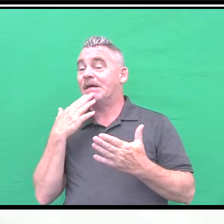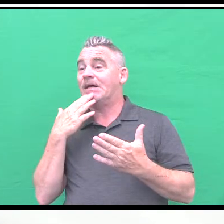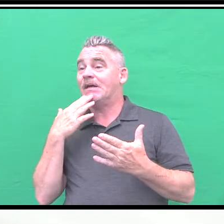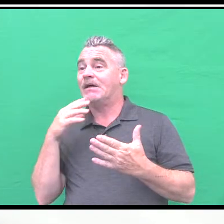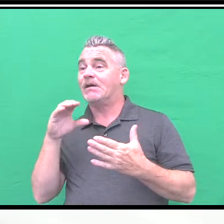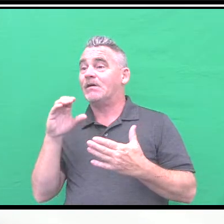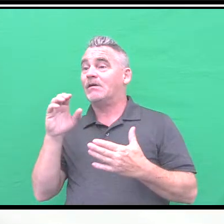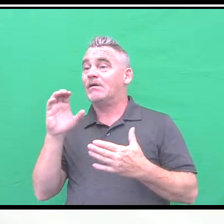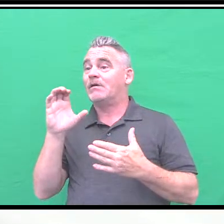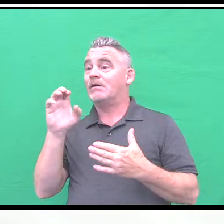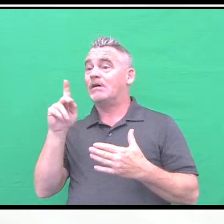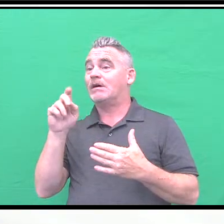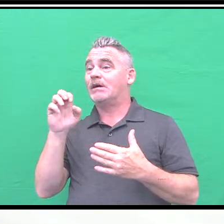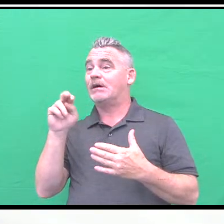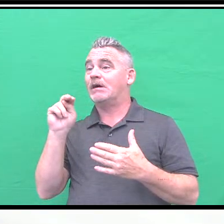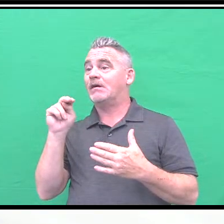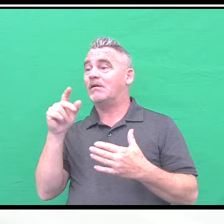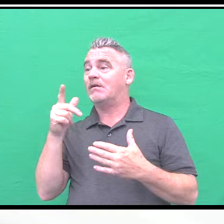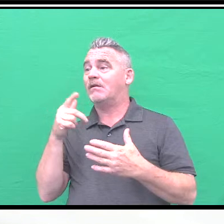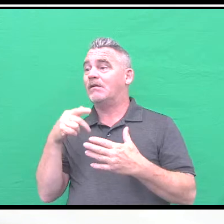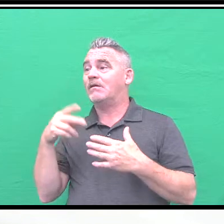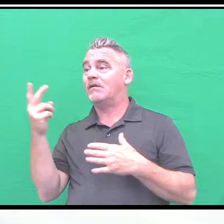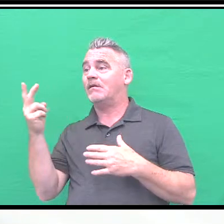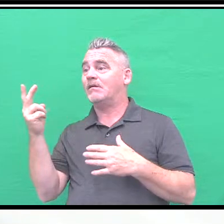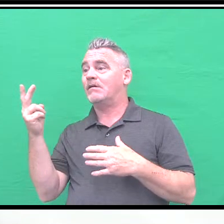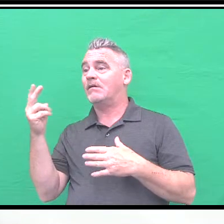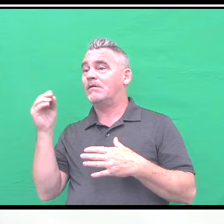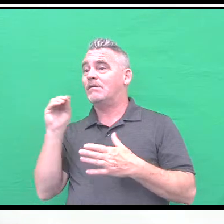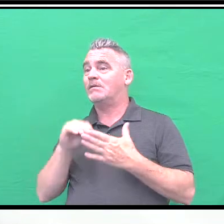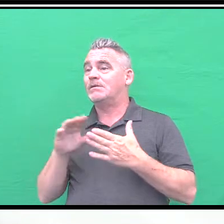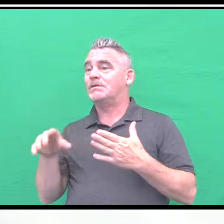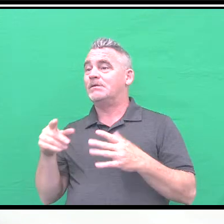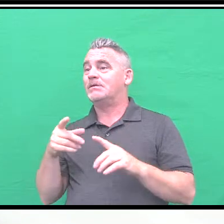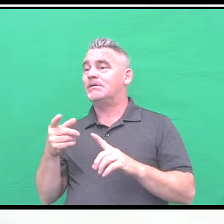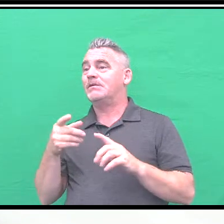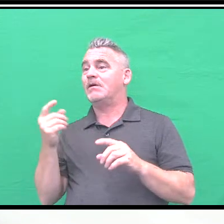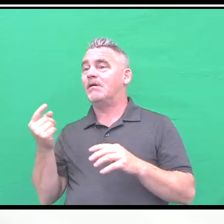of our student board members are former students at Sunny Sands. All